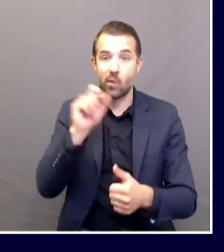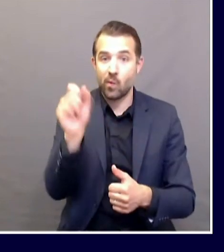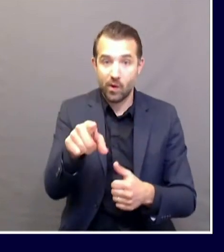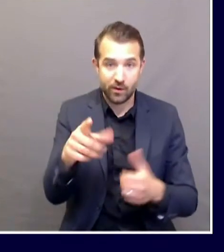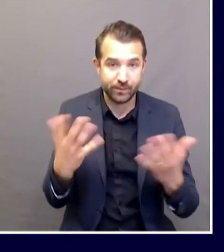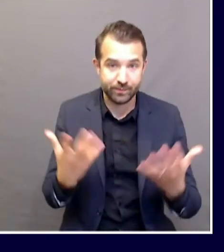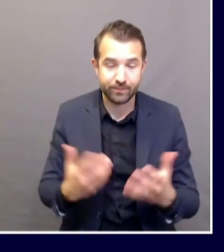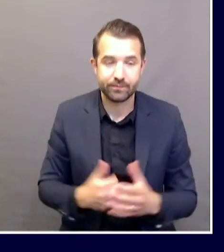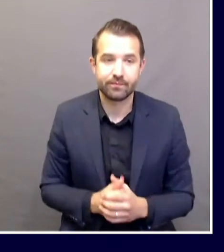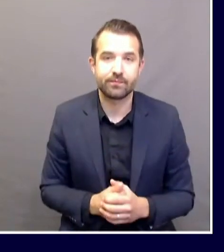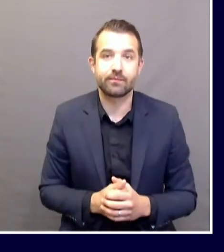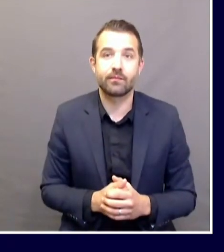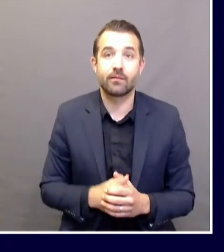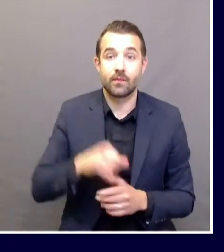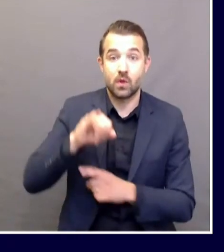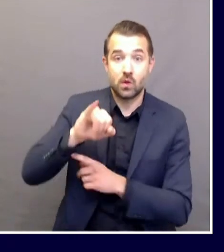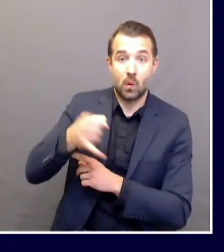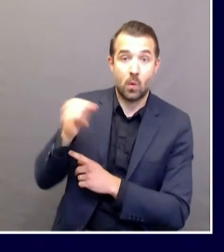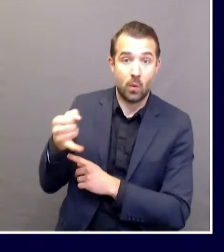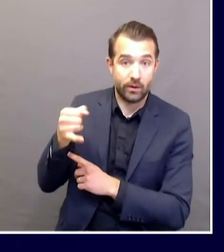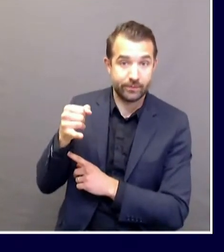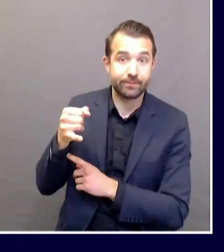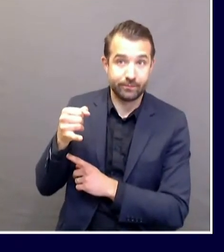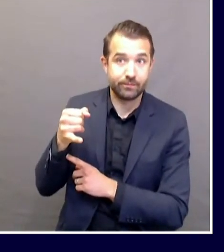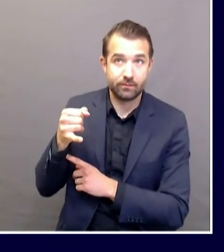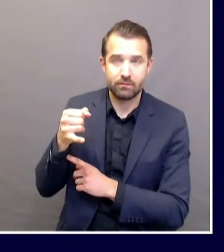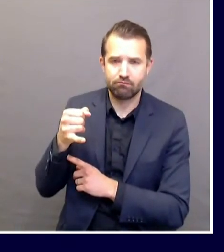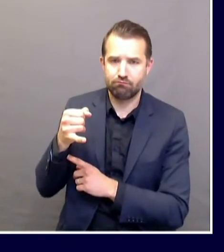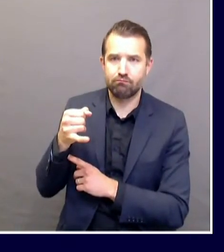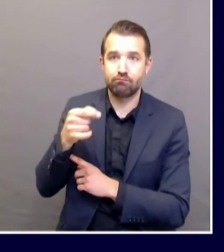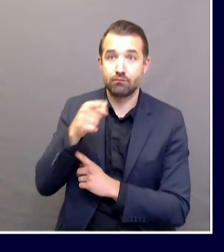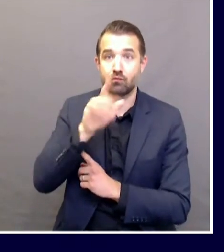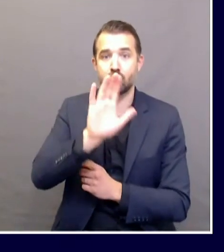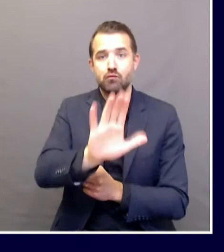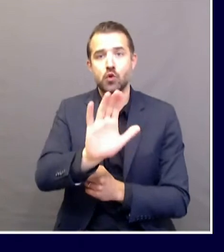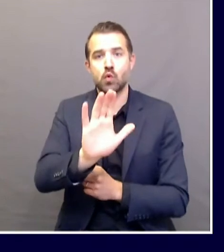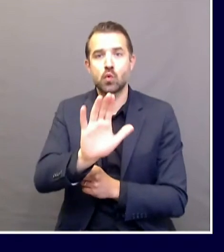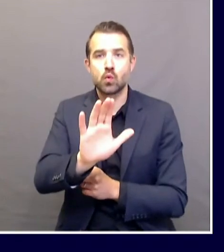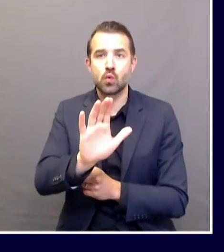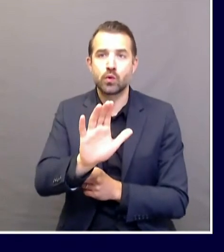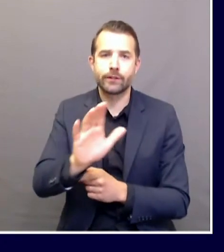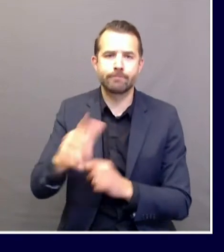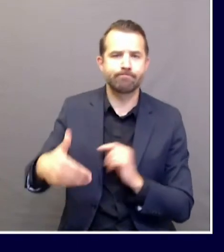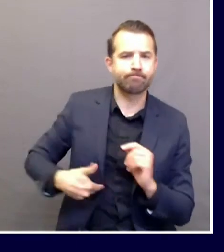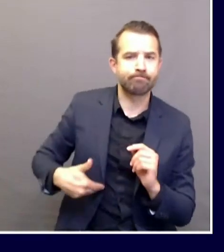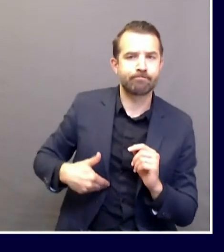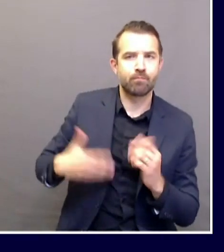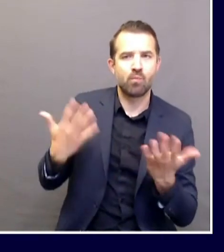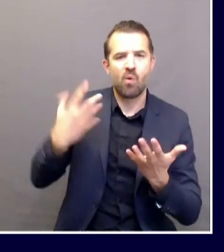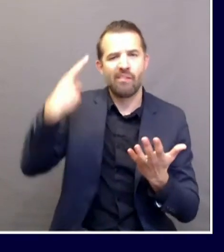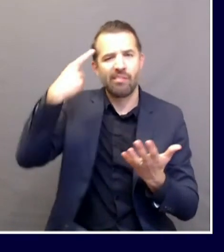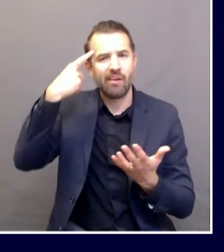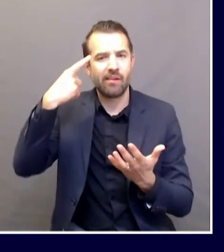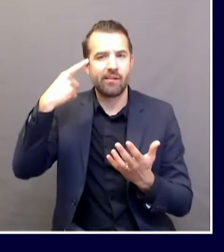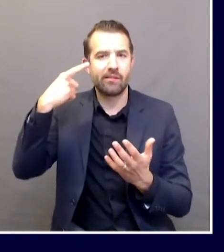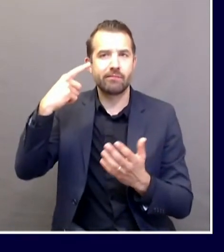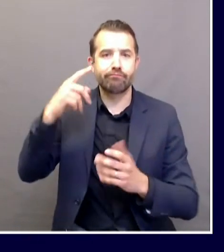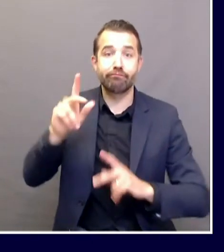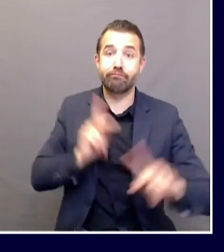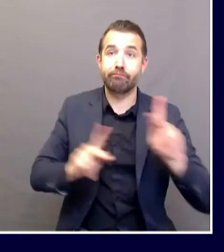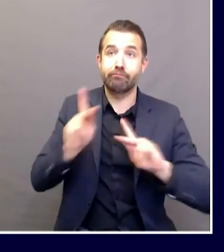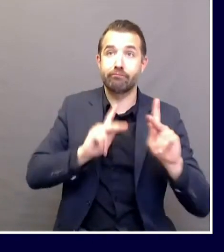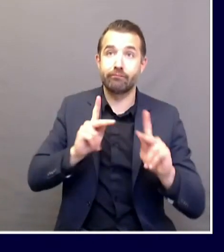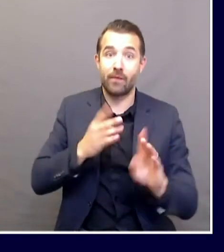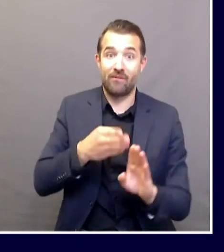the Johnson & Johnson vaccine and what you feel that will do to people who are hesitant already to